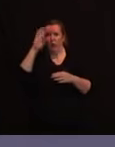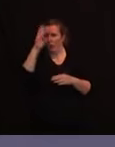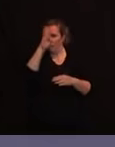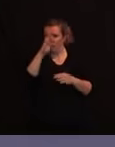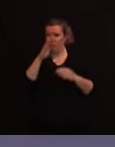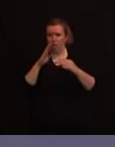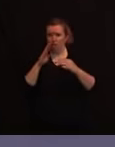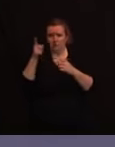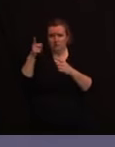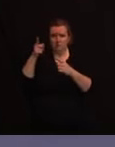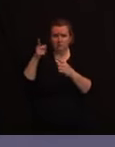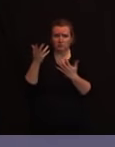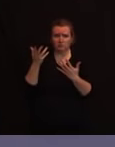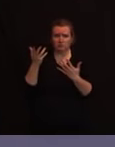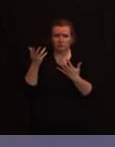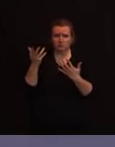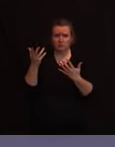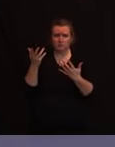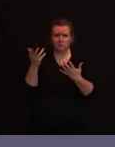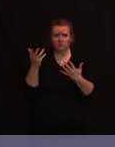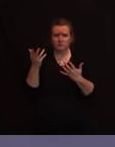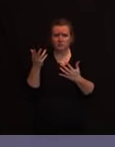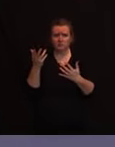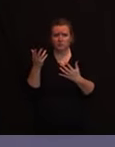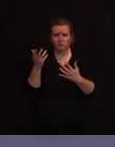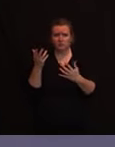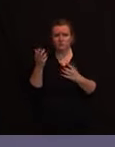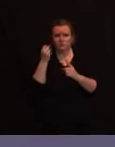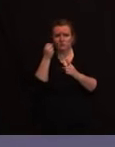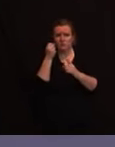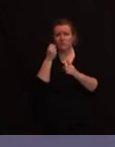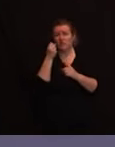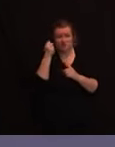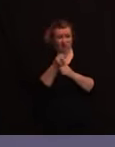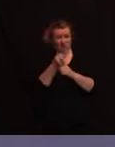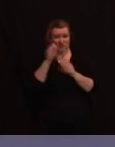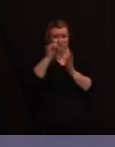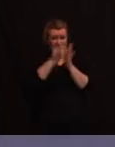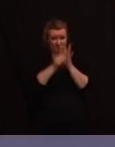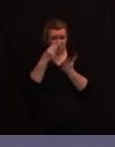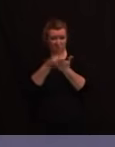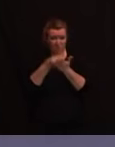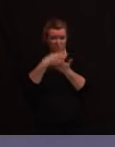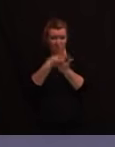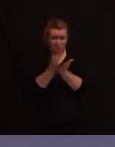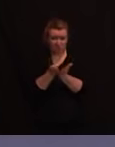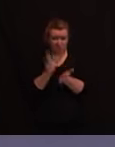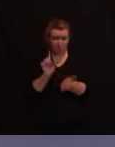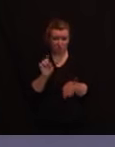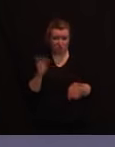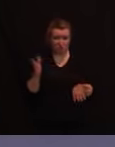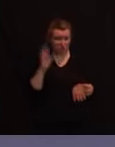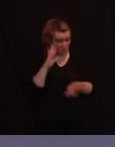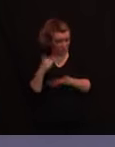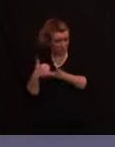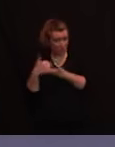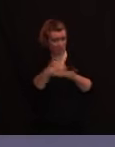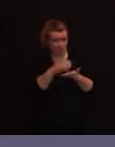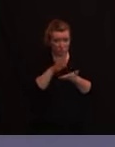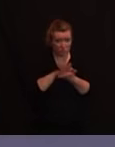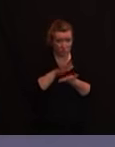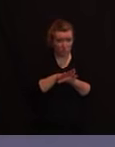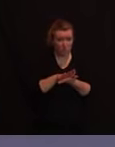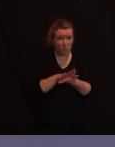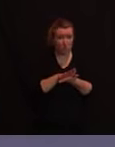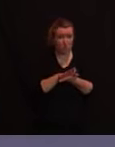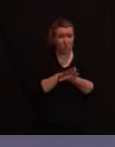budget. For instance, do you expect to be so generous after all with school aid? And do you intend to bring